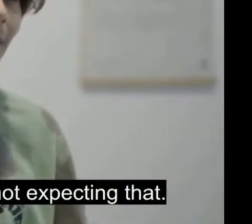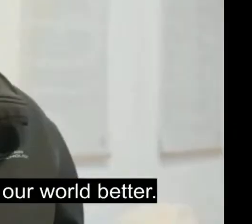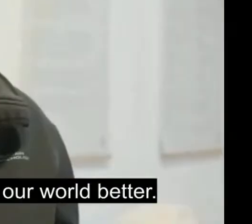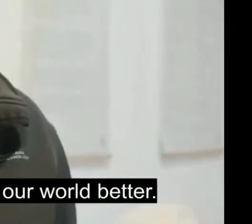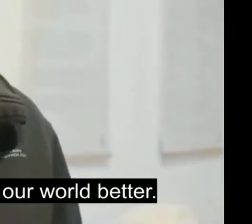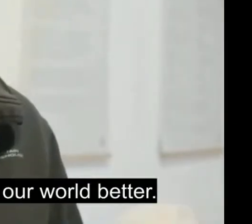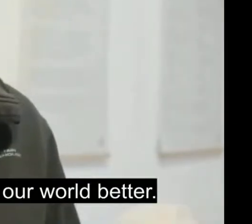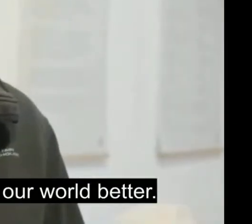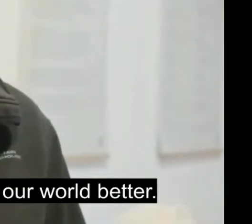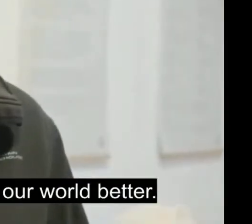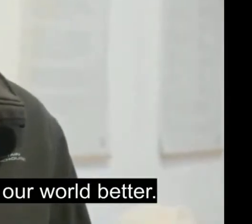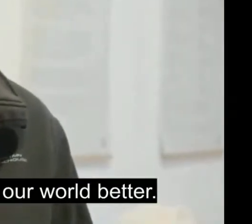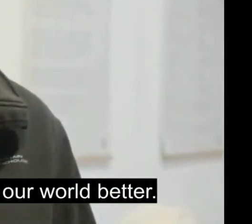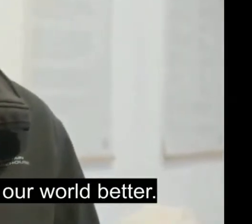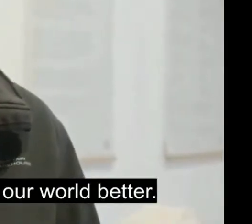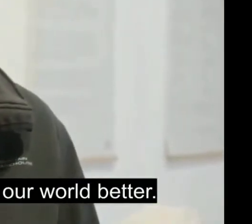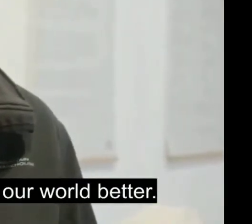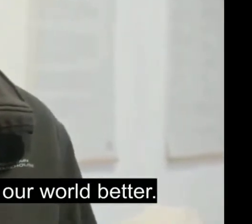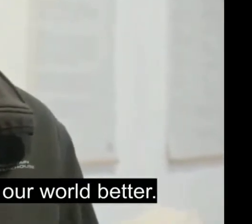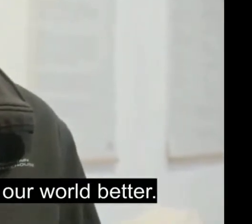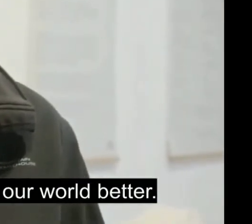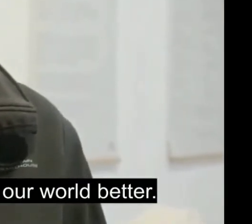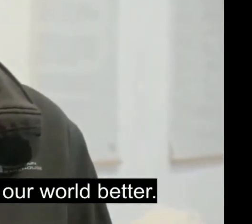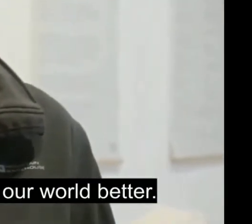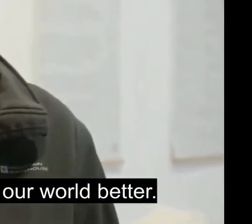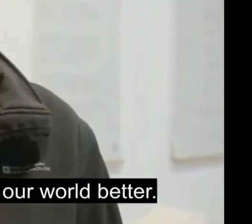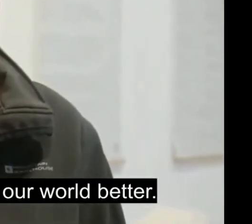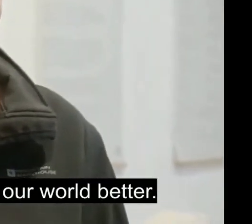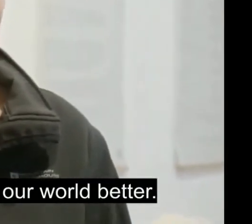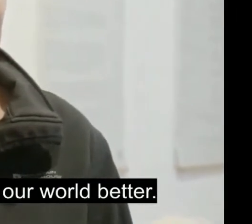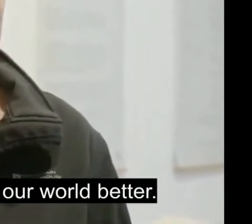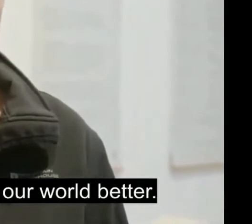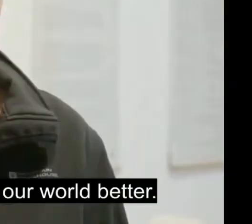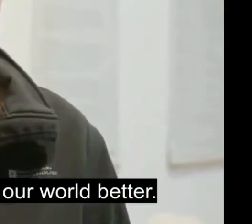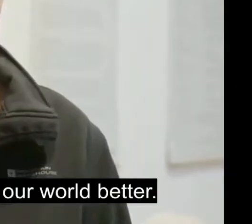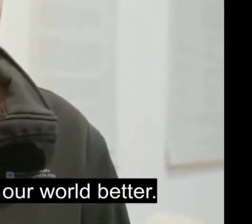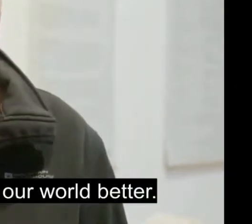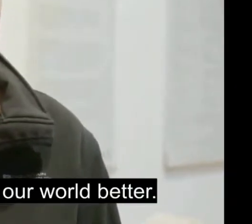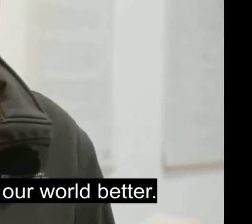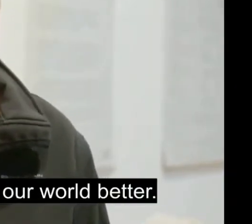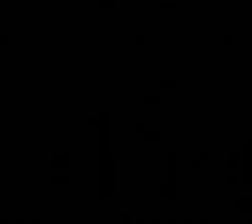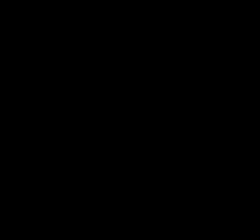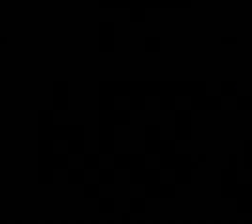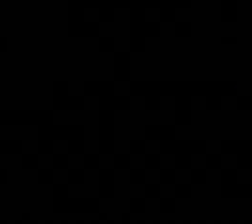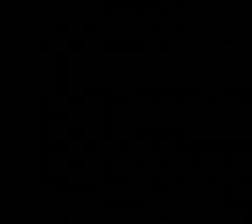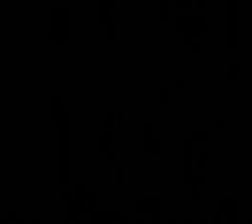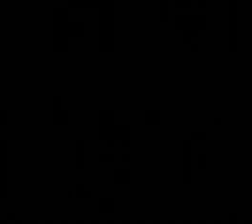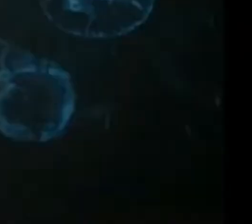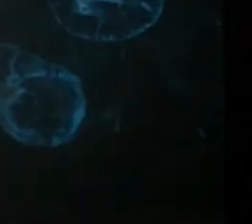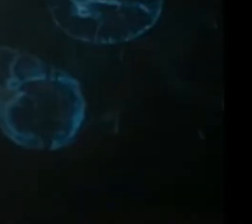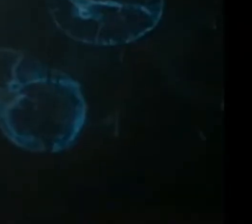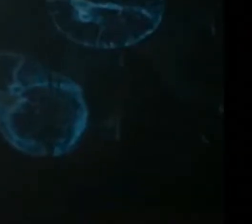expecting that. It can help us in reducing climate change and helping make our world better.